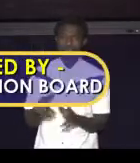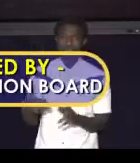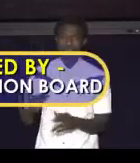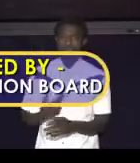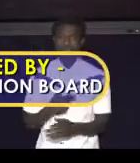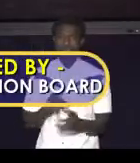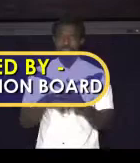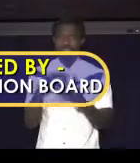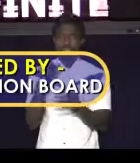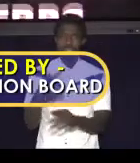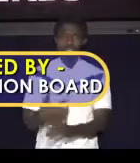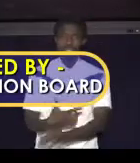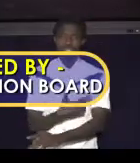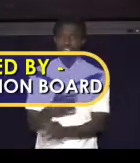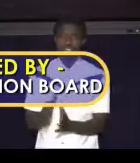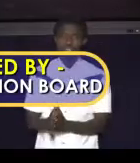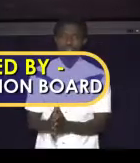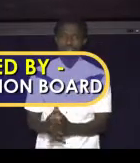Let's begin the lesson.